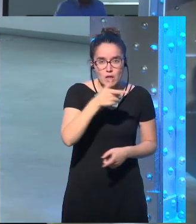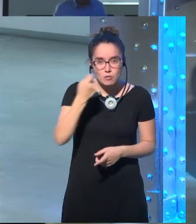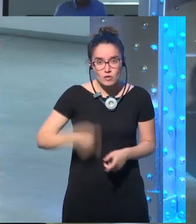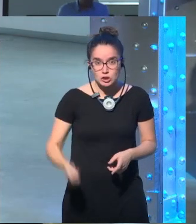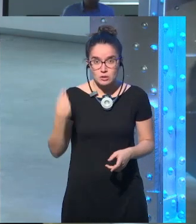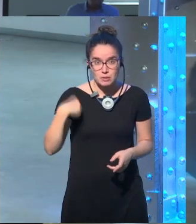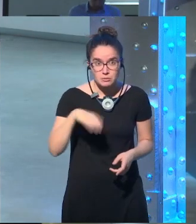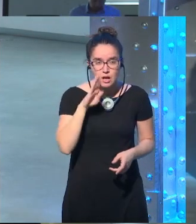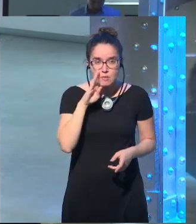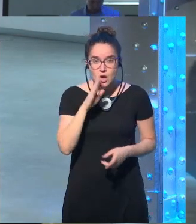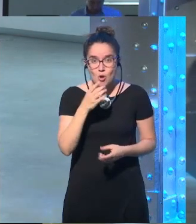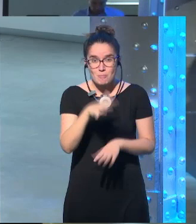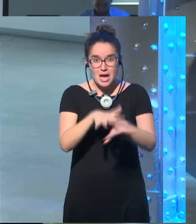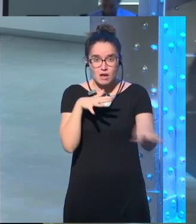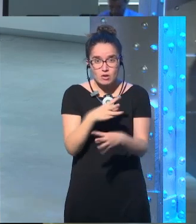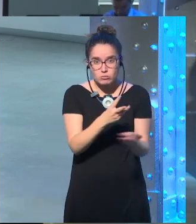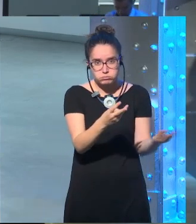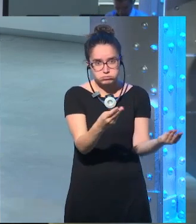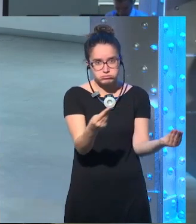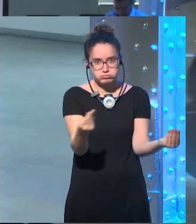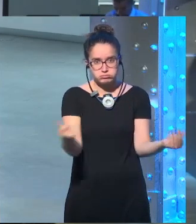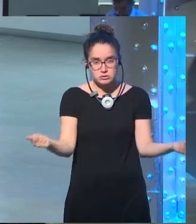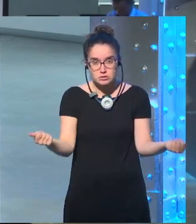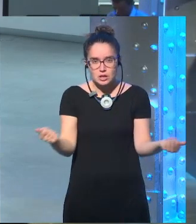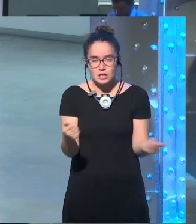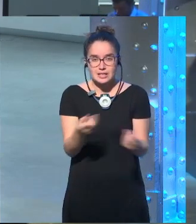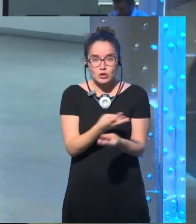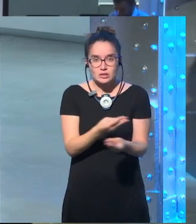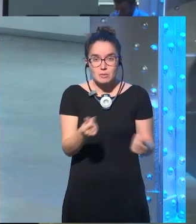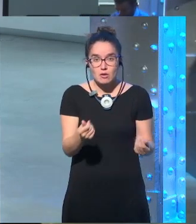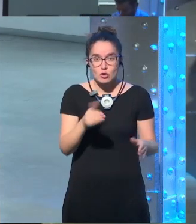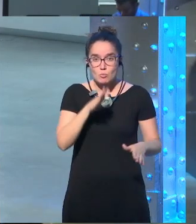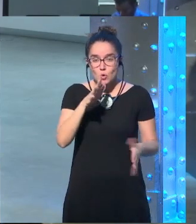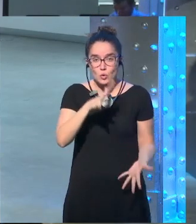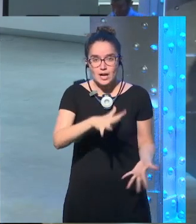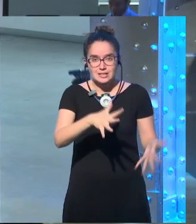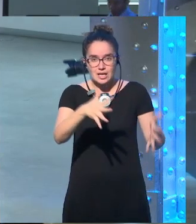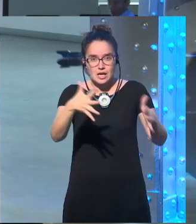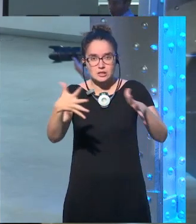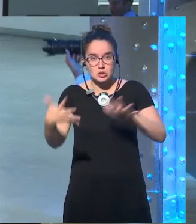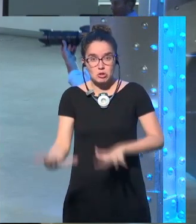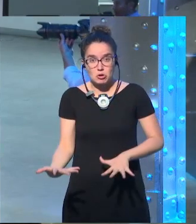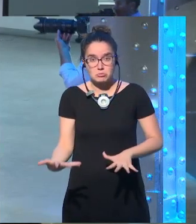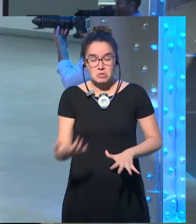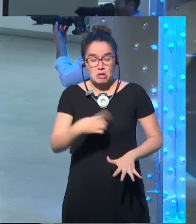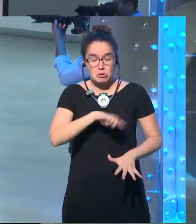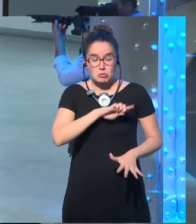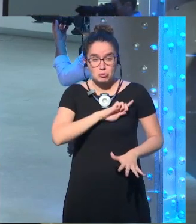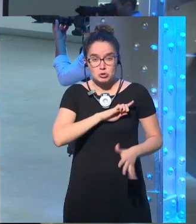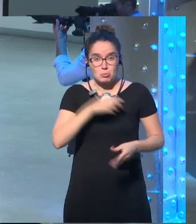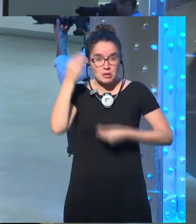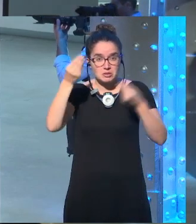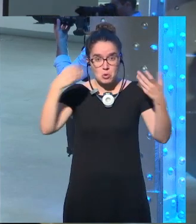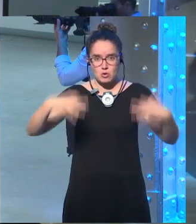understates the transition that has taken place. Imagine taking a farm labourer from